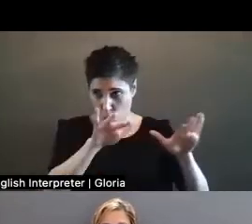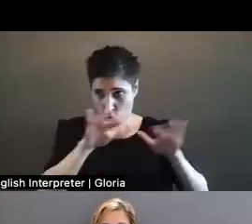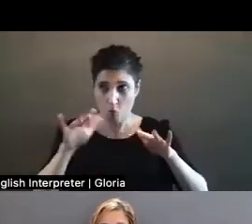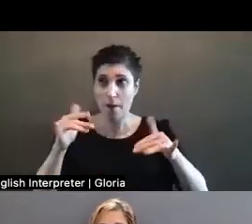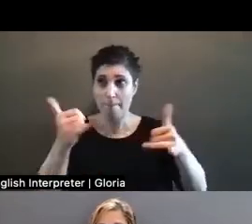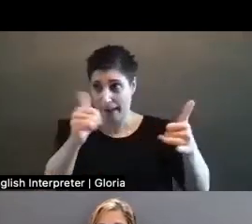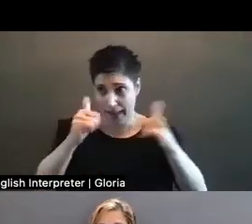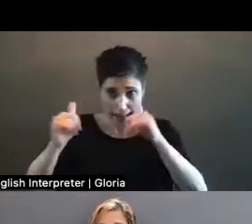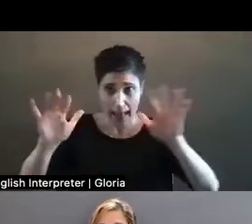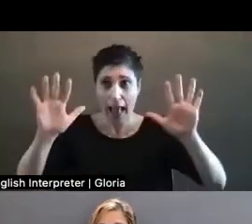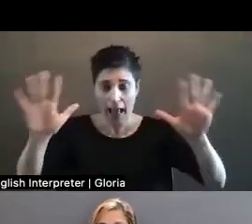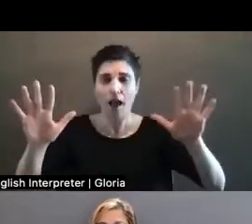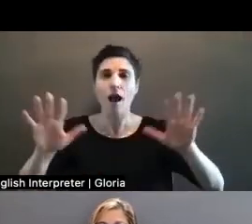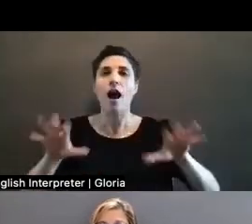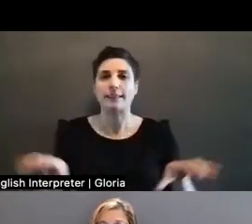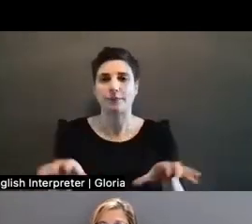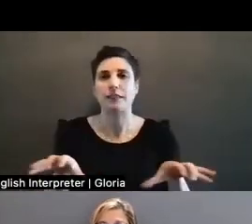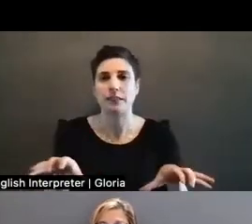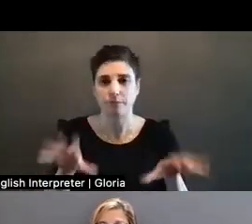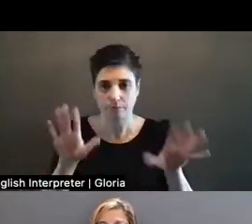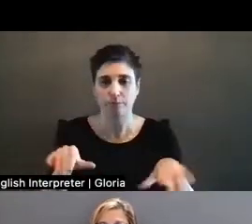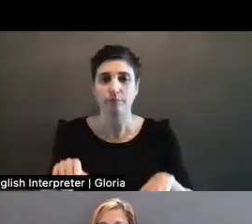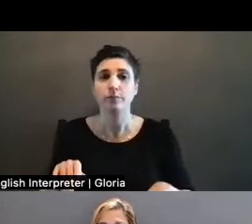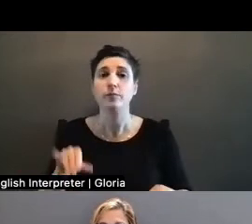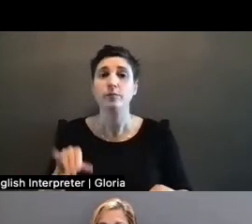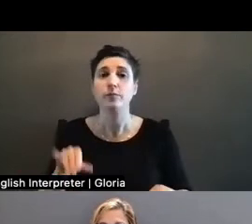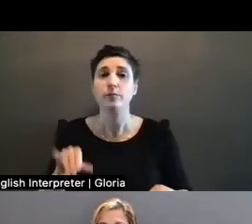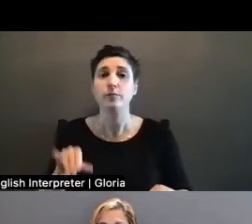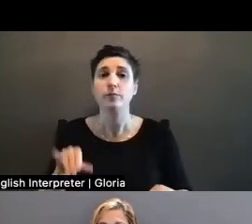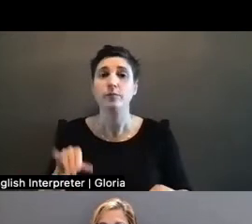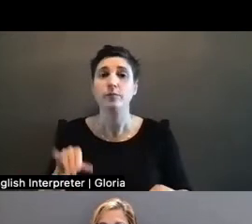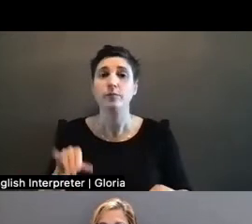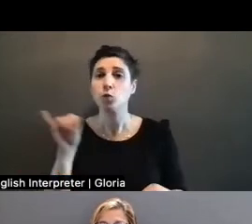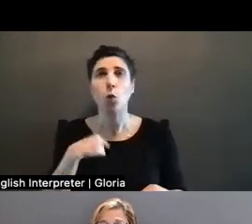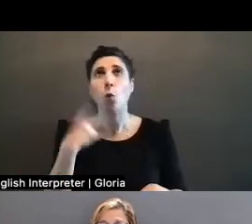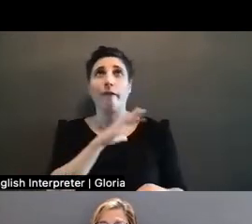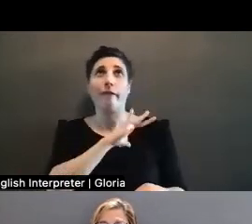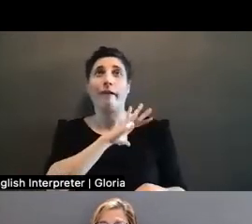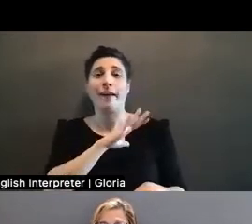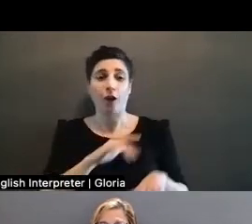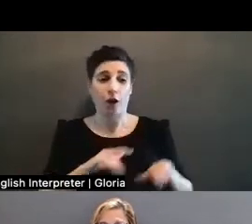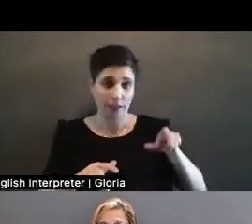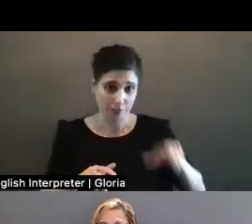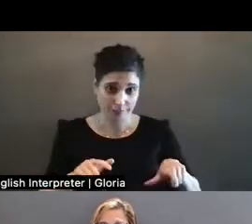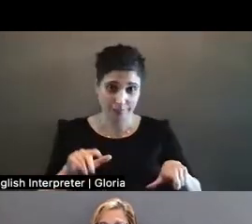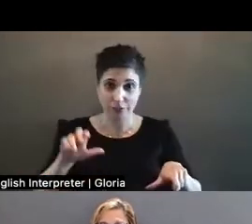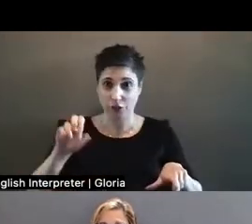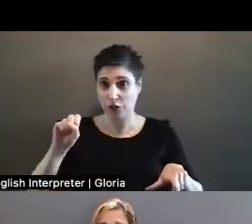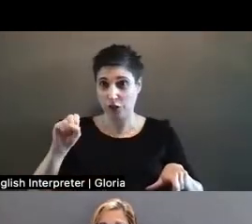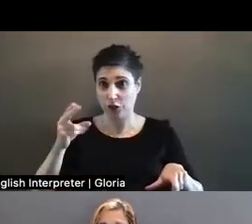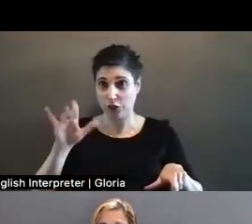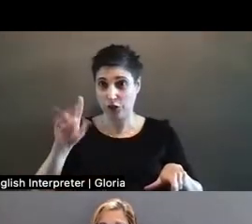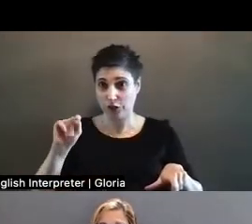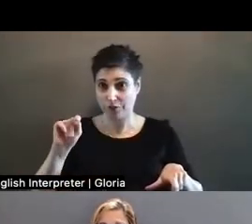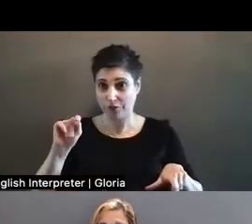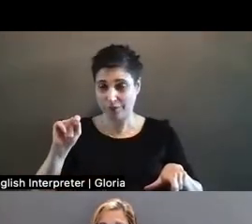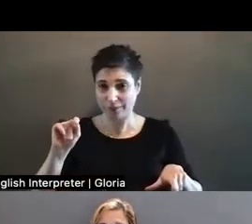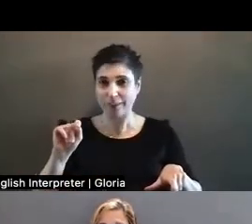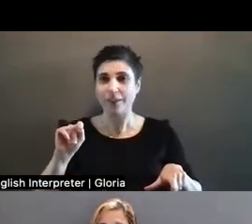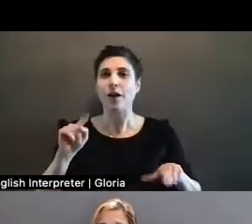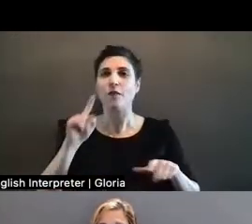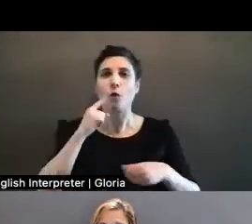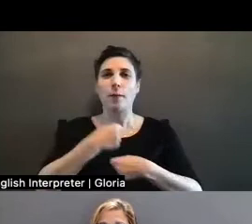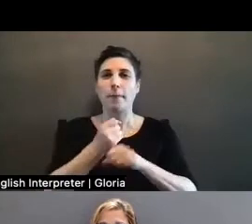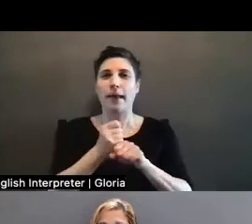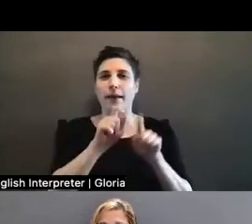holding down Shift to create a straight line. The only requirement for Google Jamboard